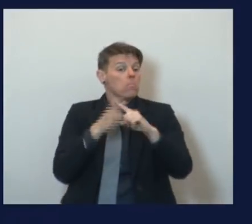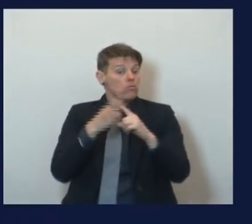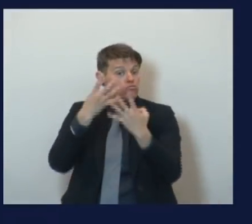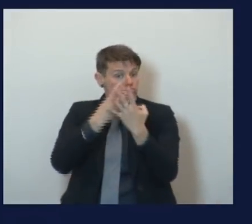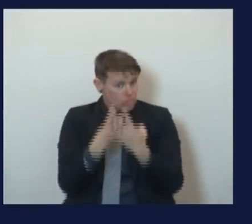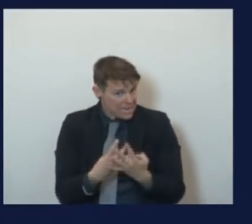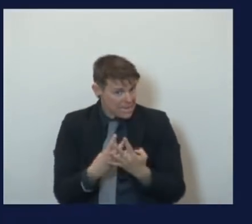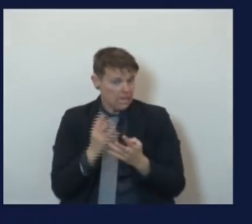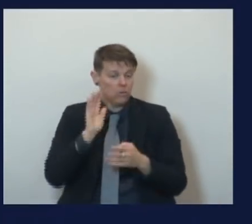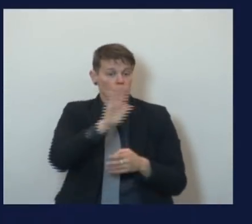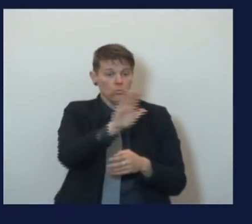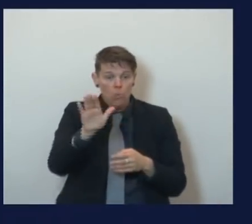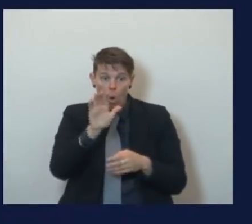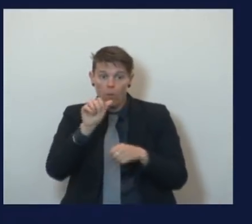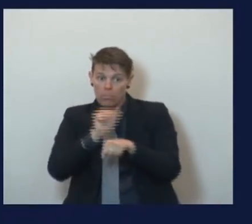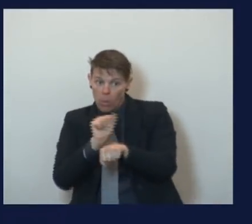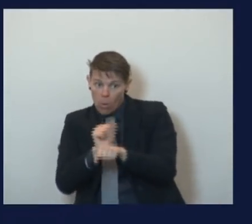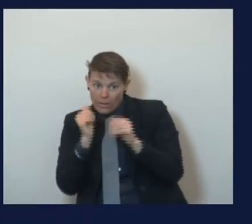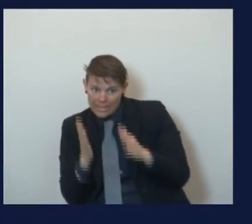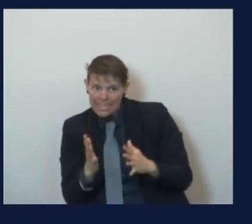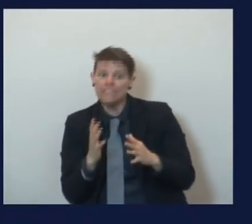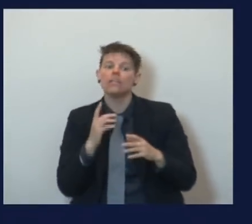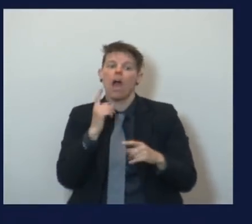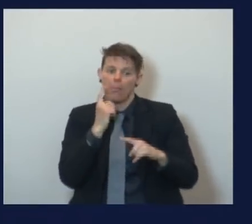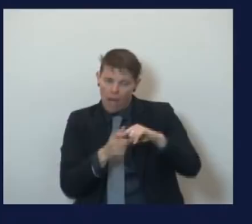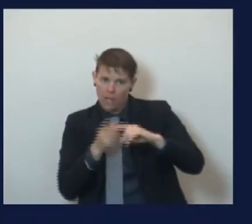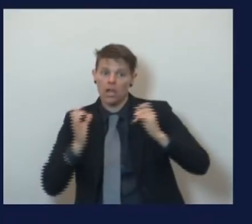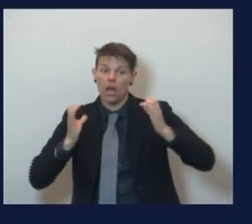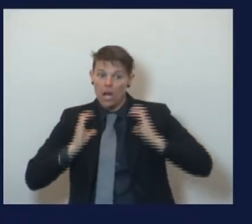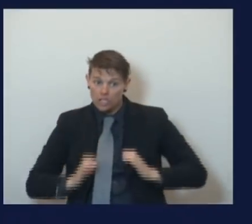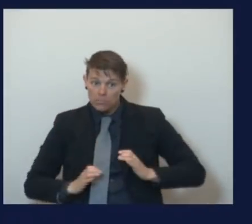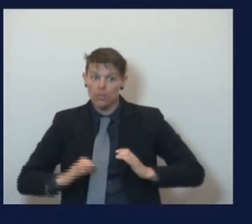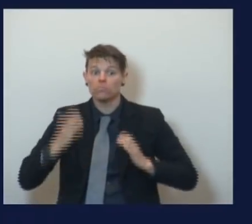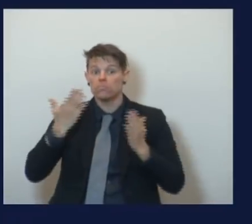customers, right, with a no contact thermometer if you can do that.